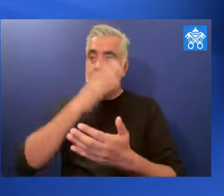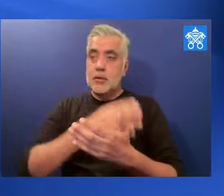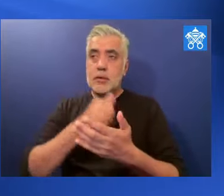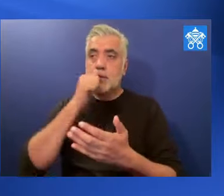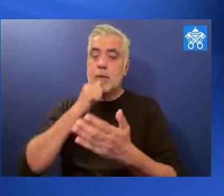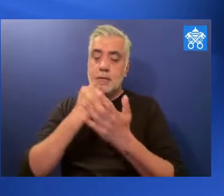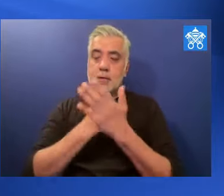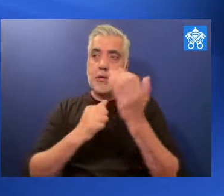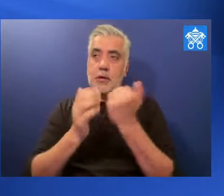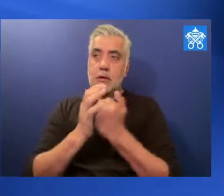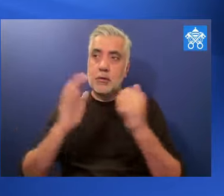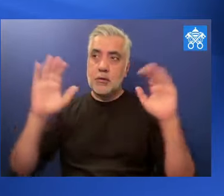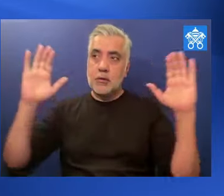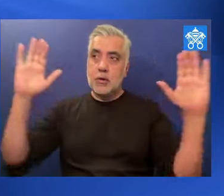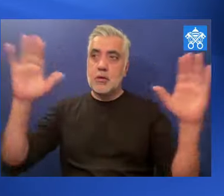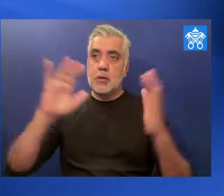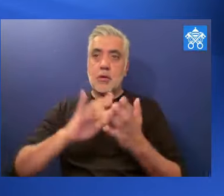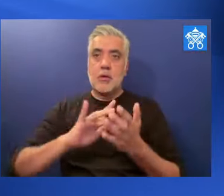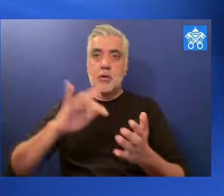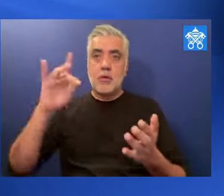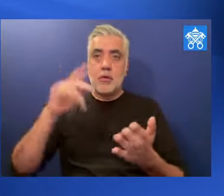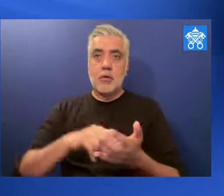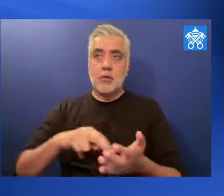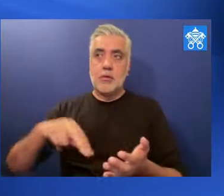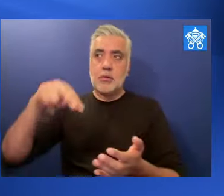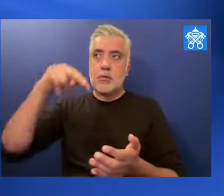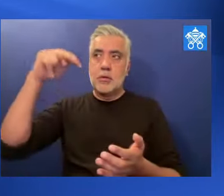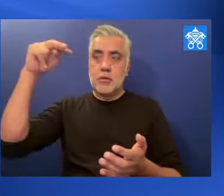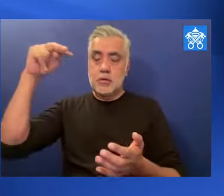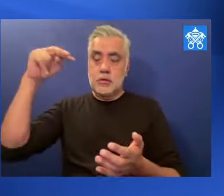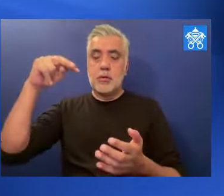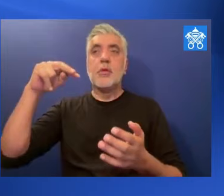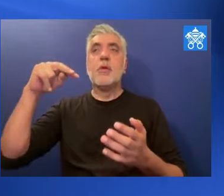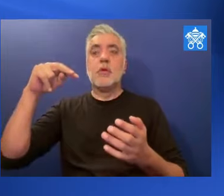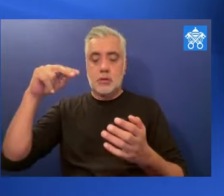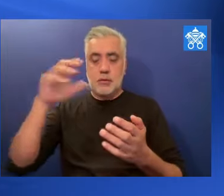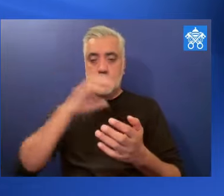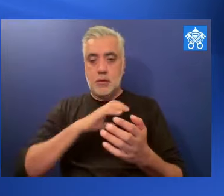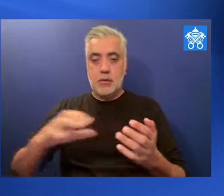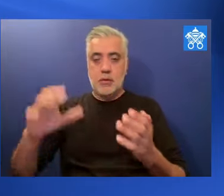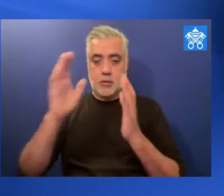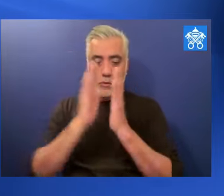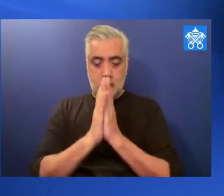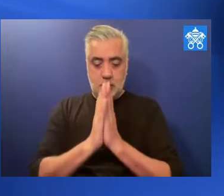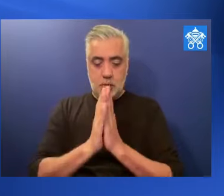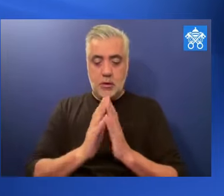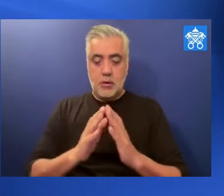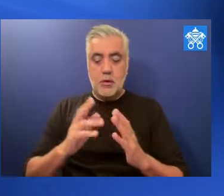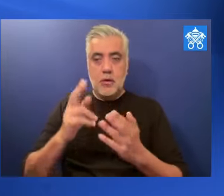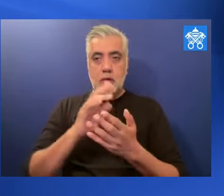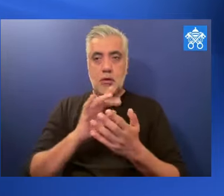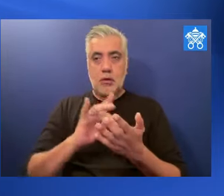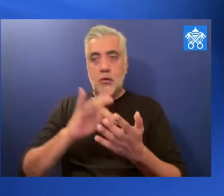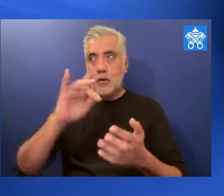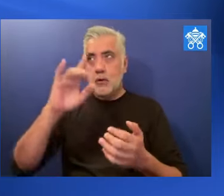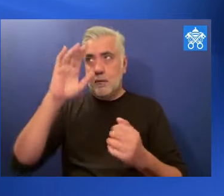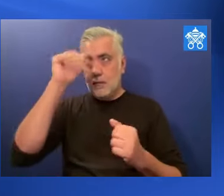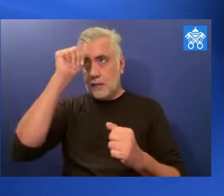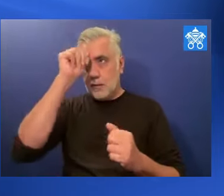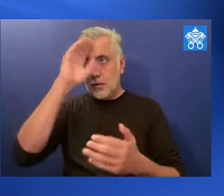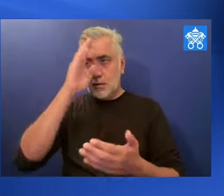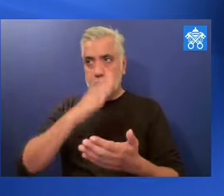nostro. Amen. Gloria a pati et figliot et spiritui santo. Sit ut erat in principio e nonc et sempre, et